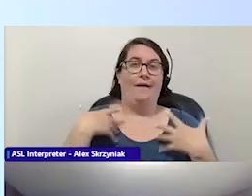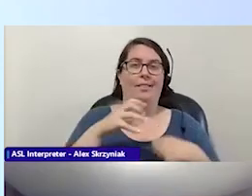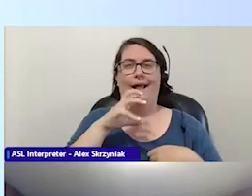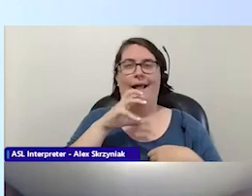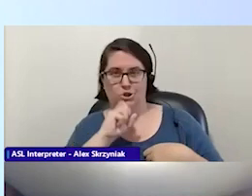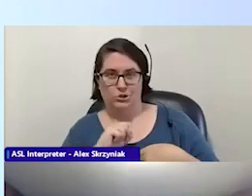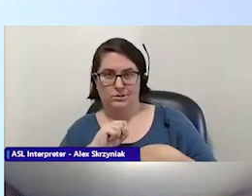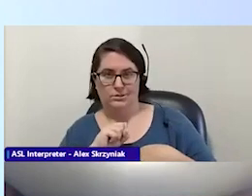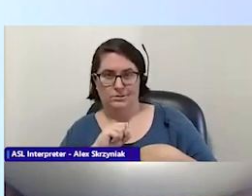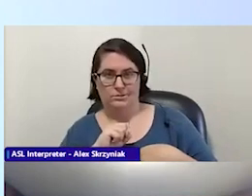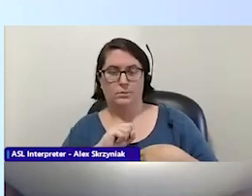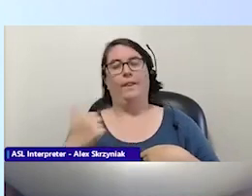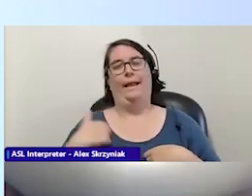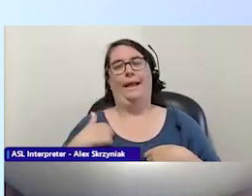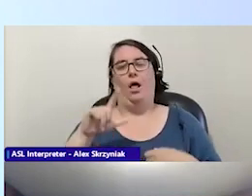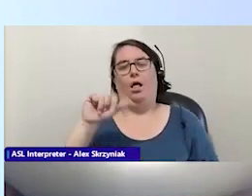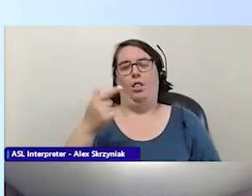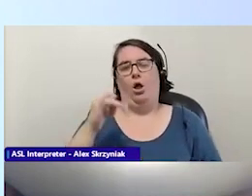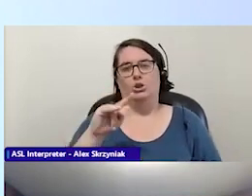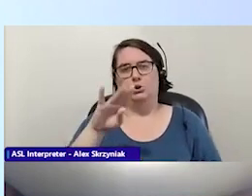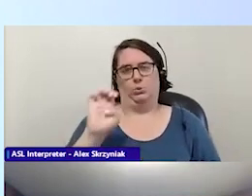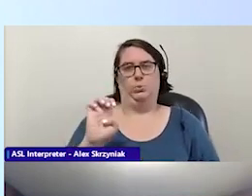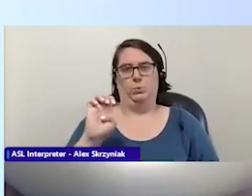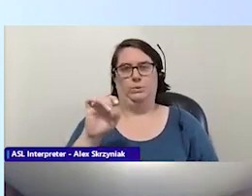Canadian longitudinal study is